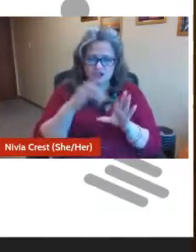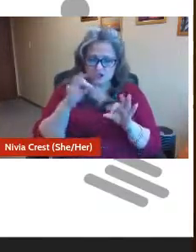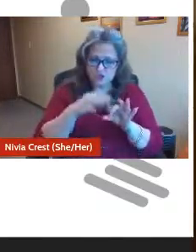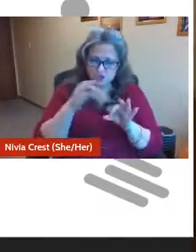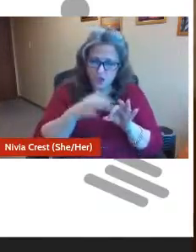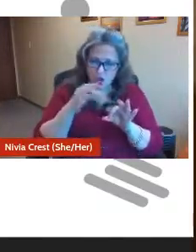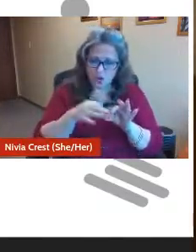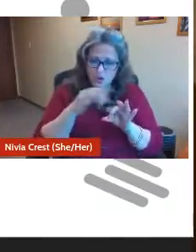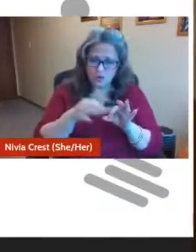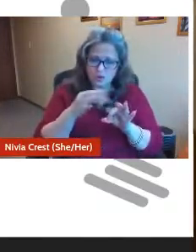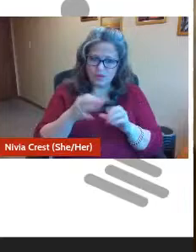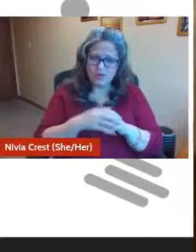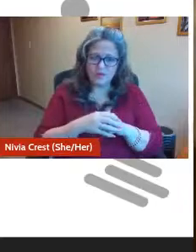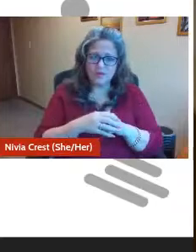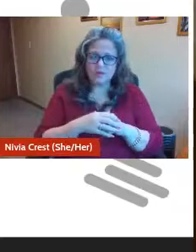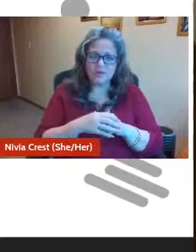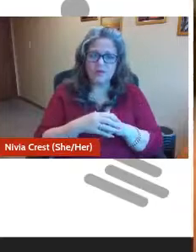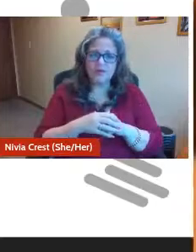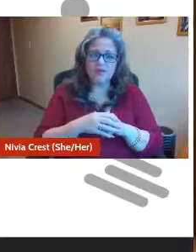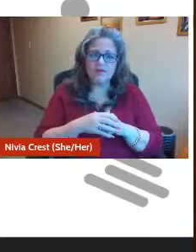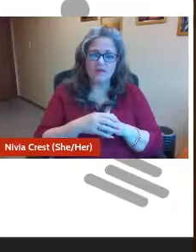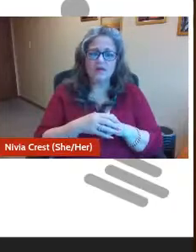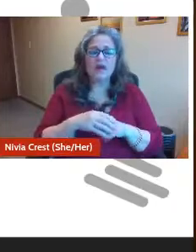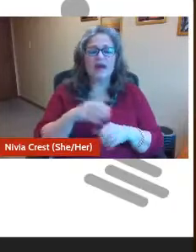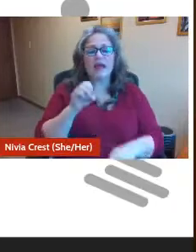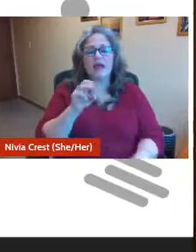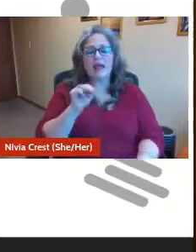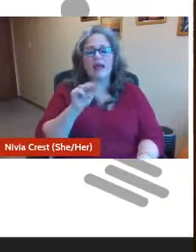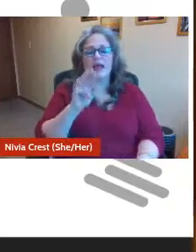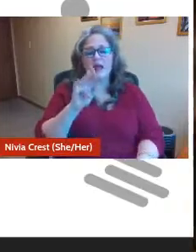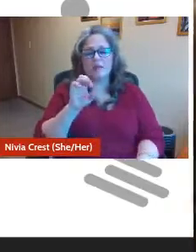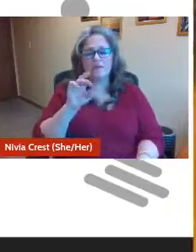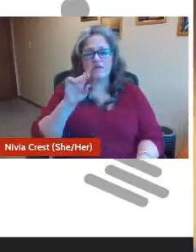into this? I have my embroidery machine behind you.